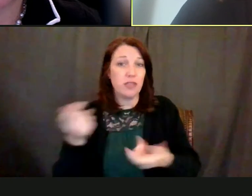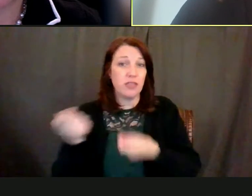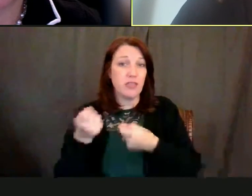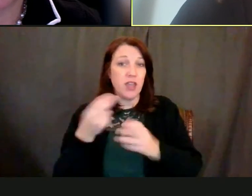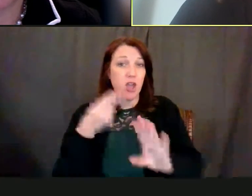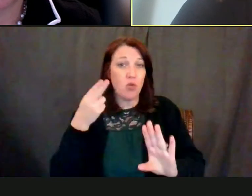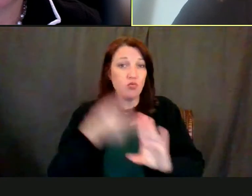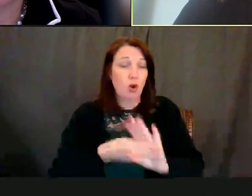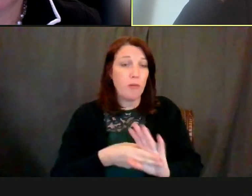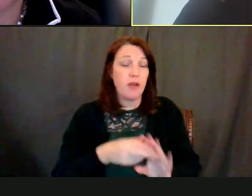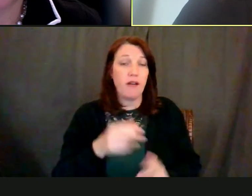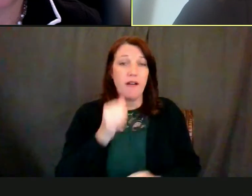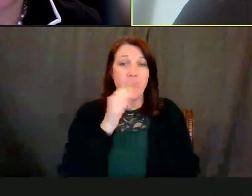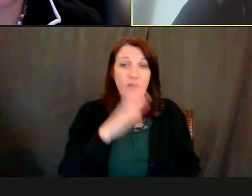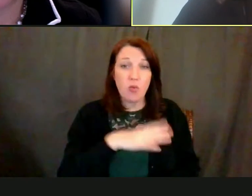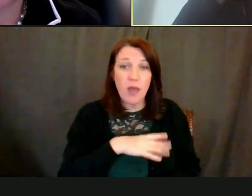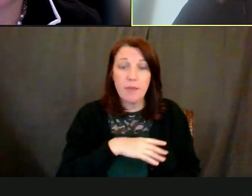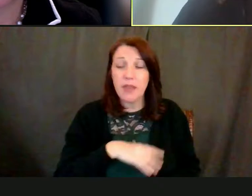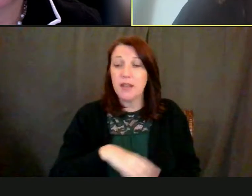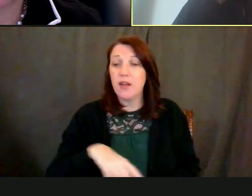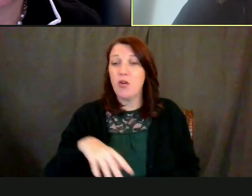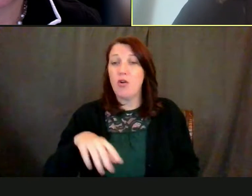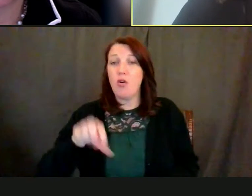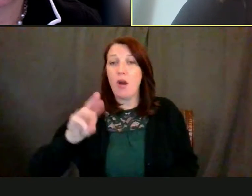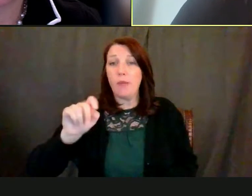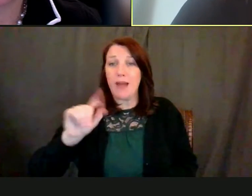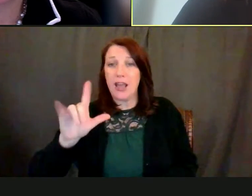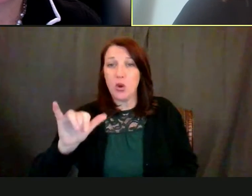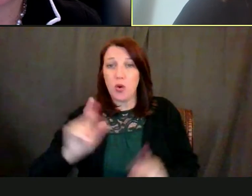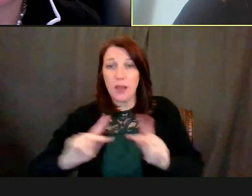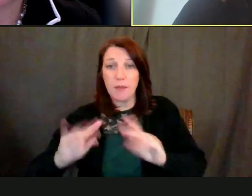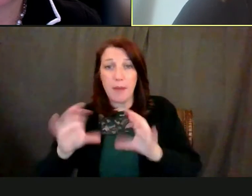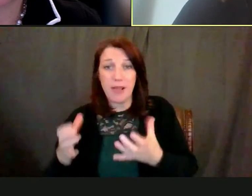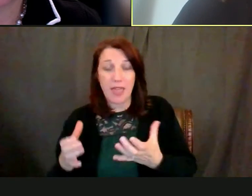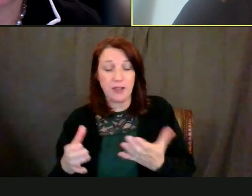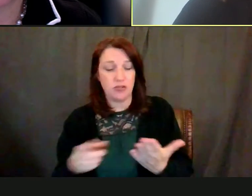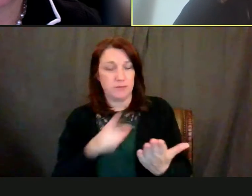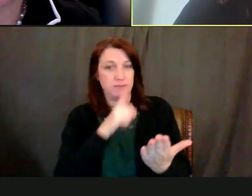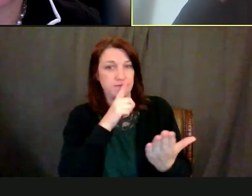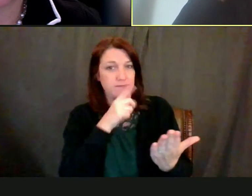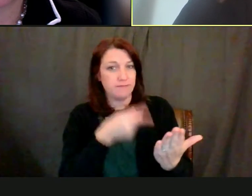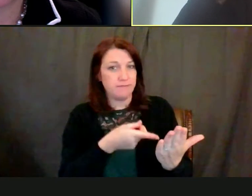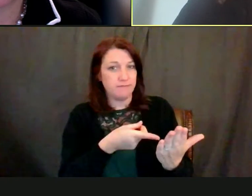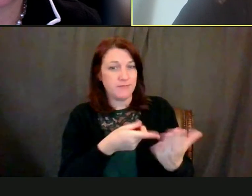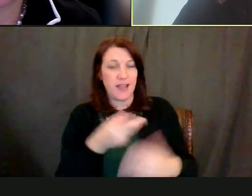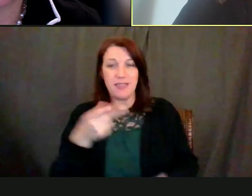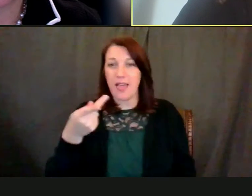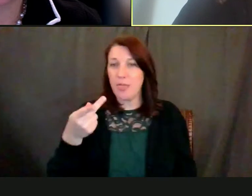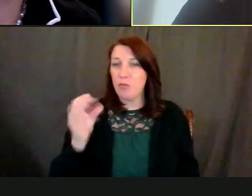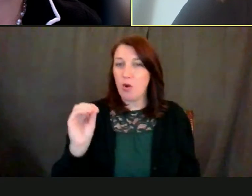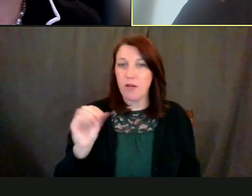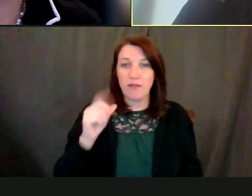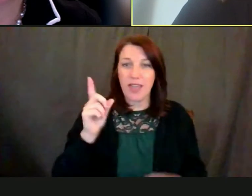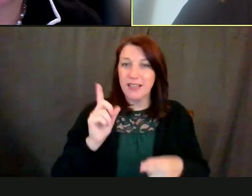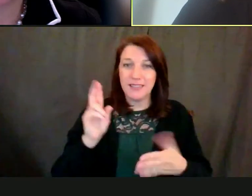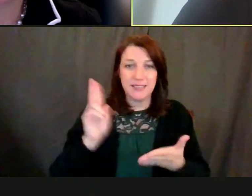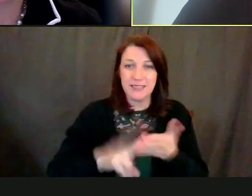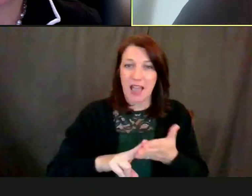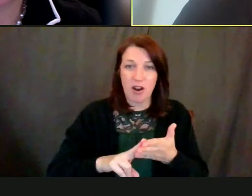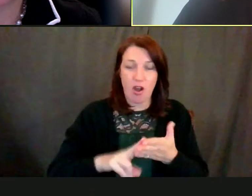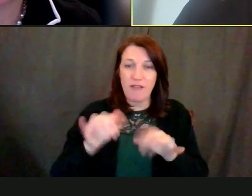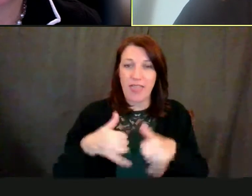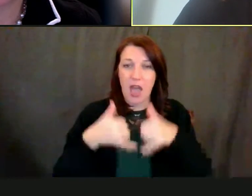either women or racial and ethnic minority populations, your program officer would not be able to sign off on that award